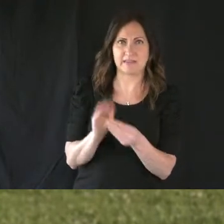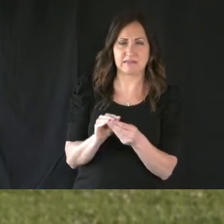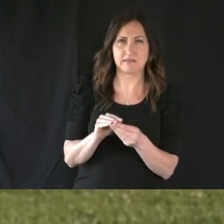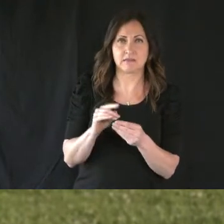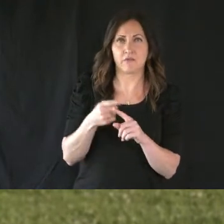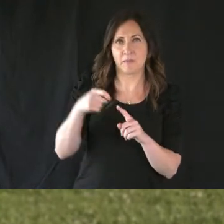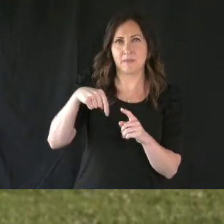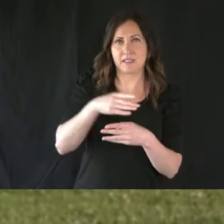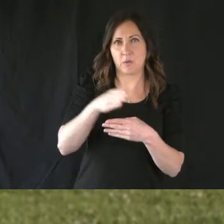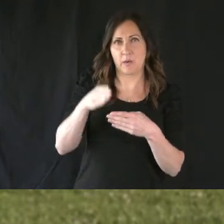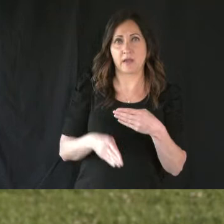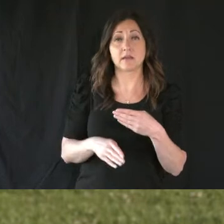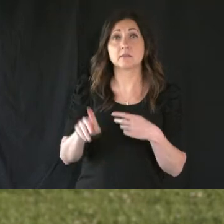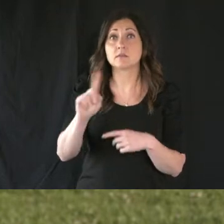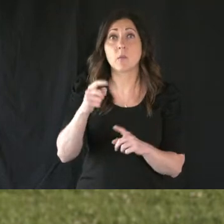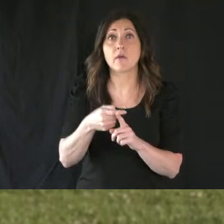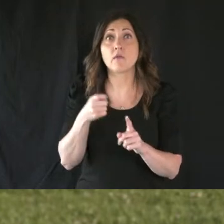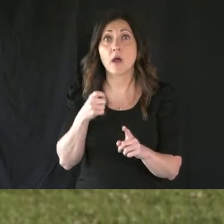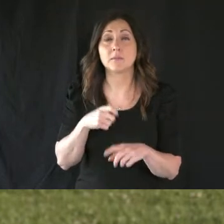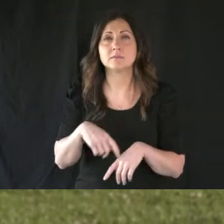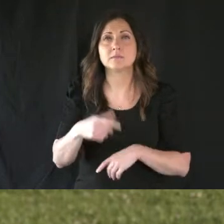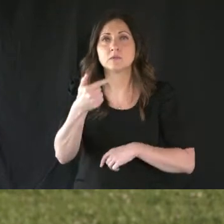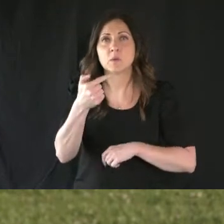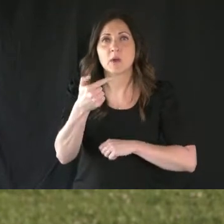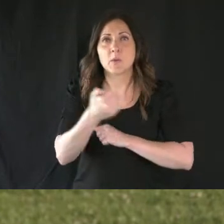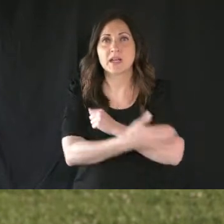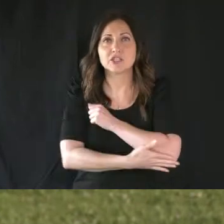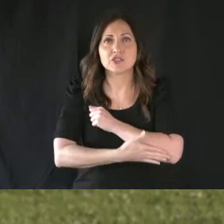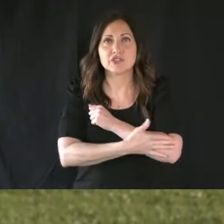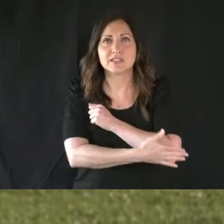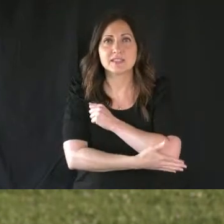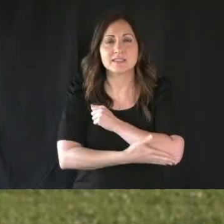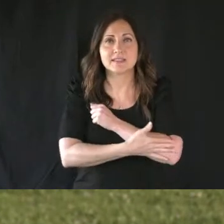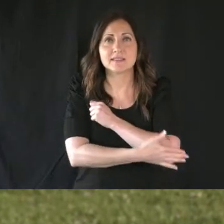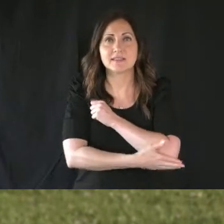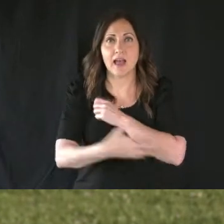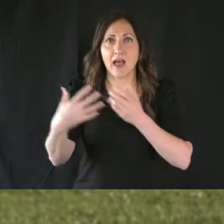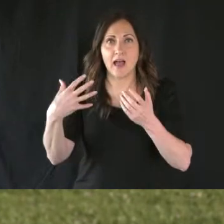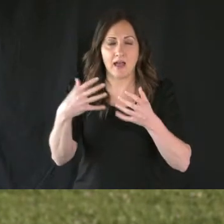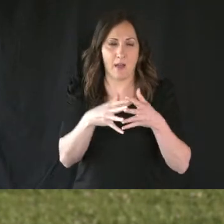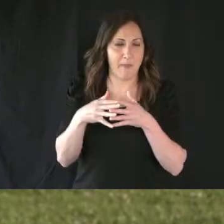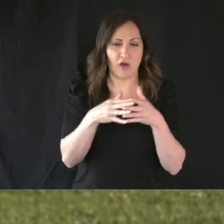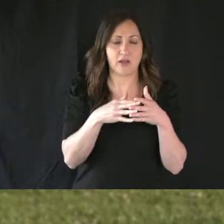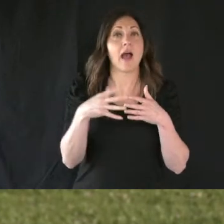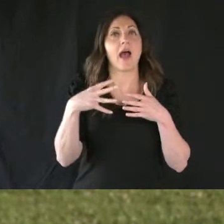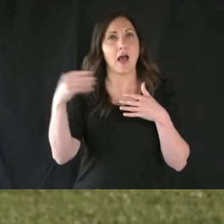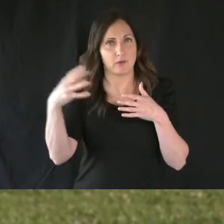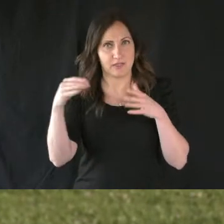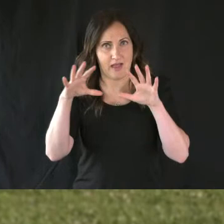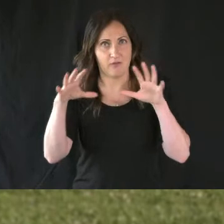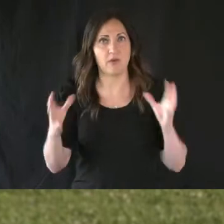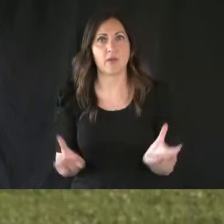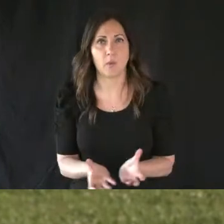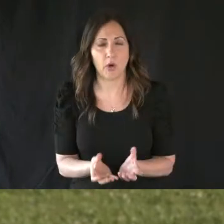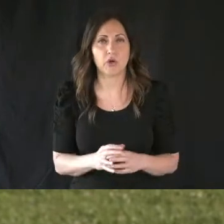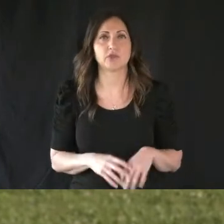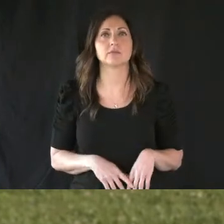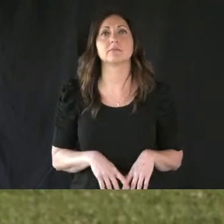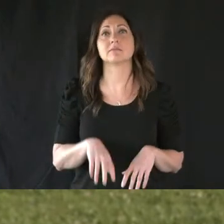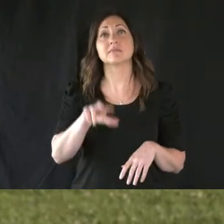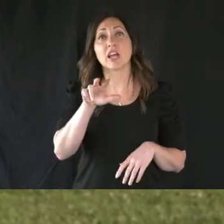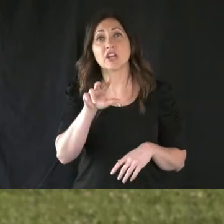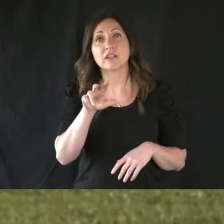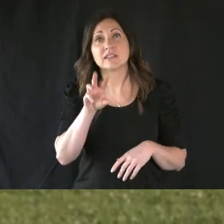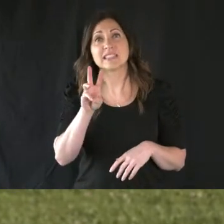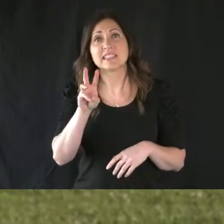they come from 21 countries outside of the U.S., 36 states